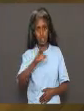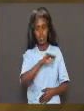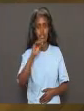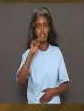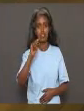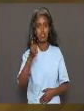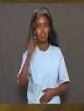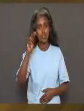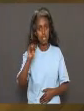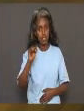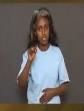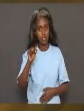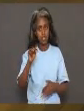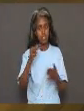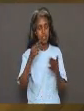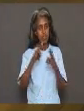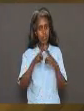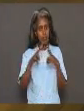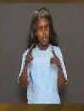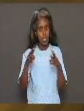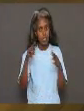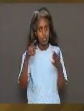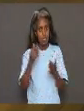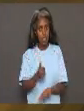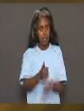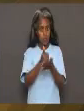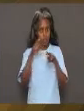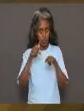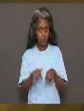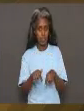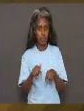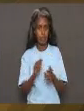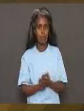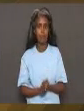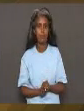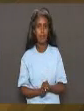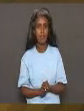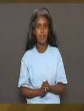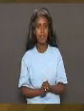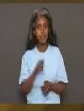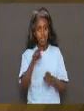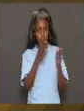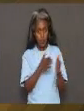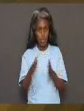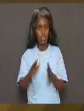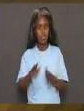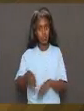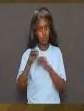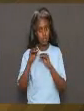tangents is going to be very helpful to you today. Are you ready,